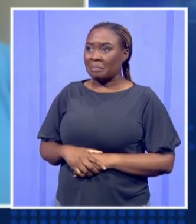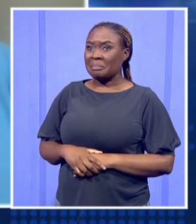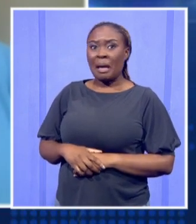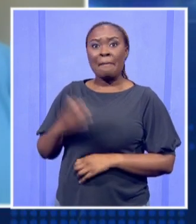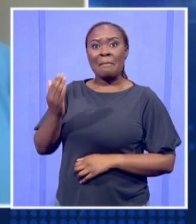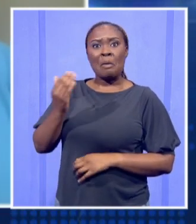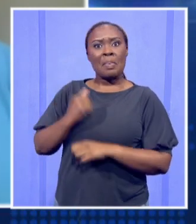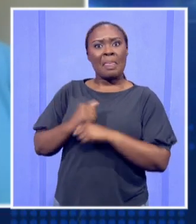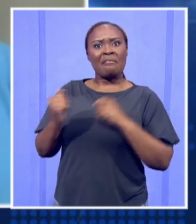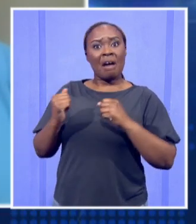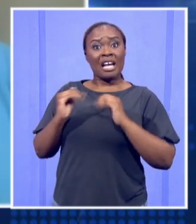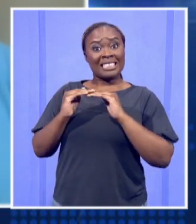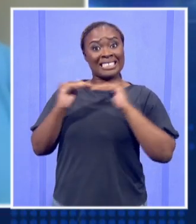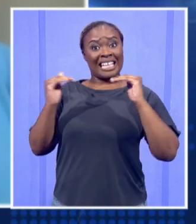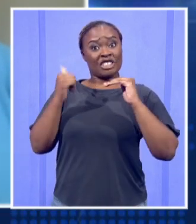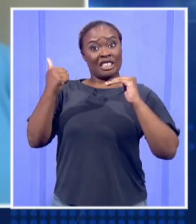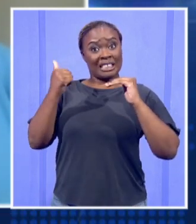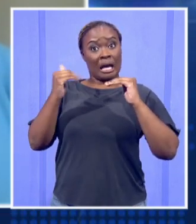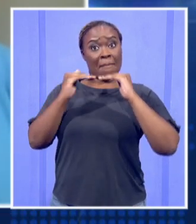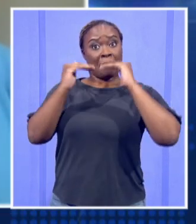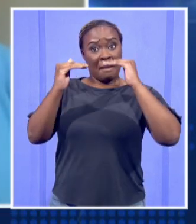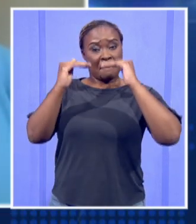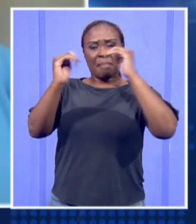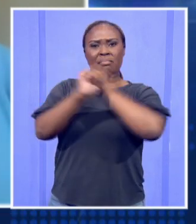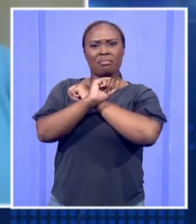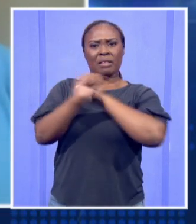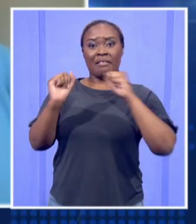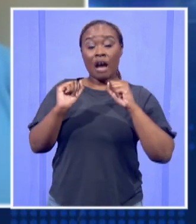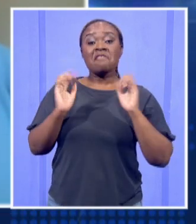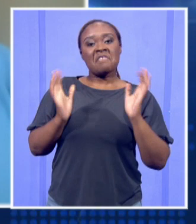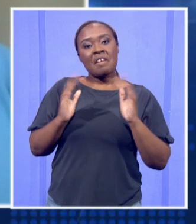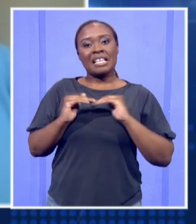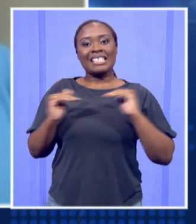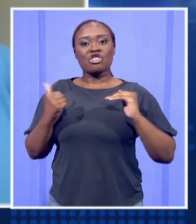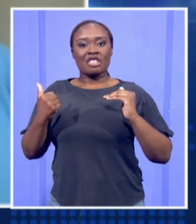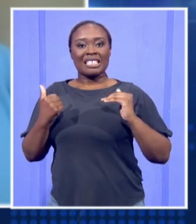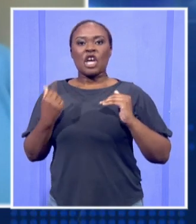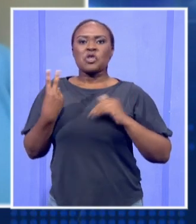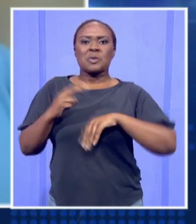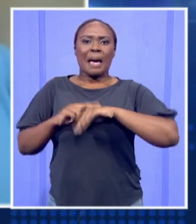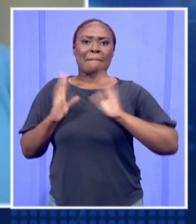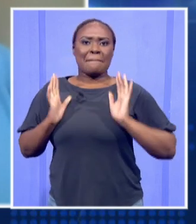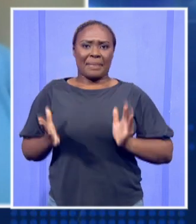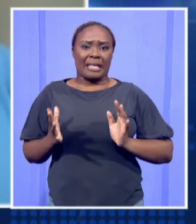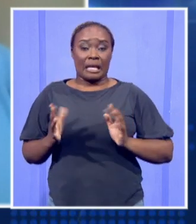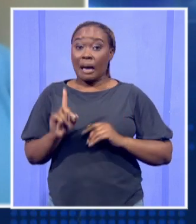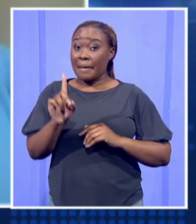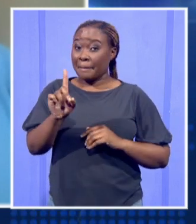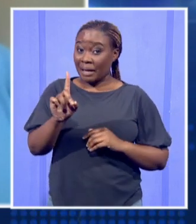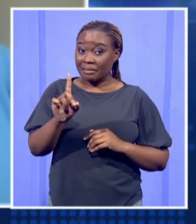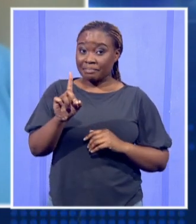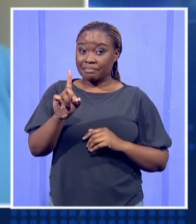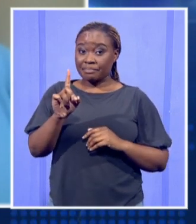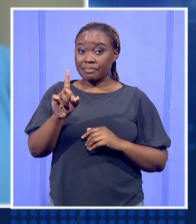beyond stage 6. We've had stage 6 twice, and I'm told